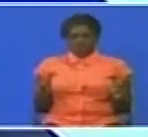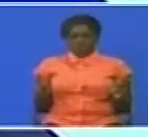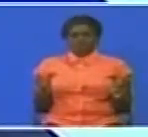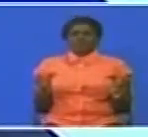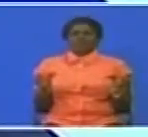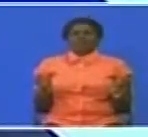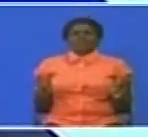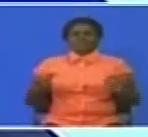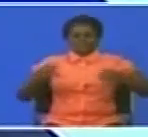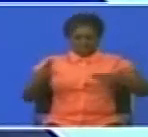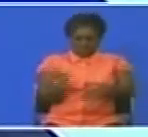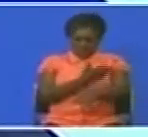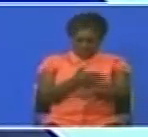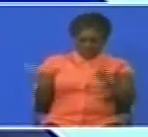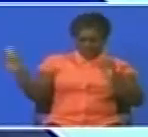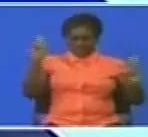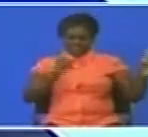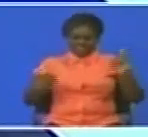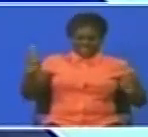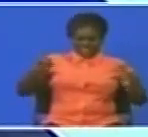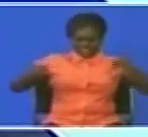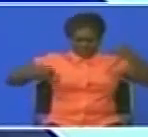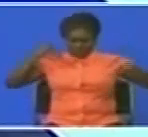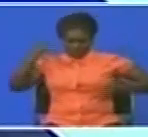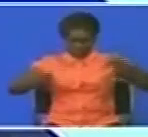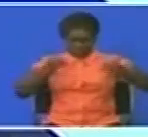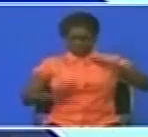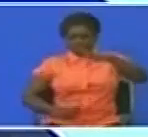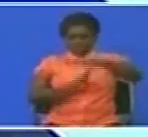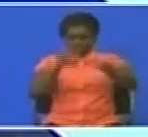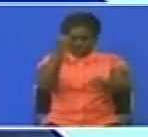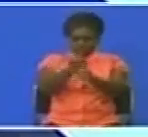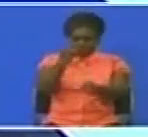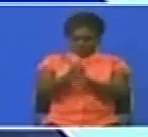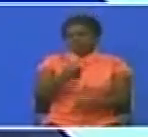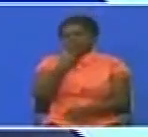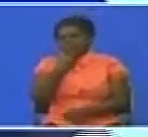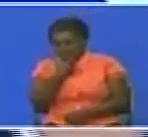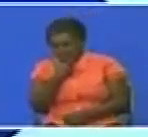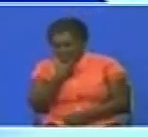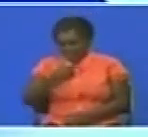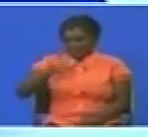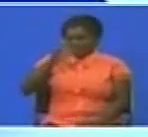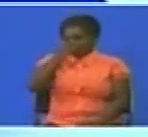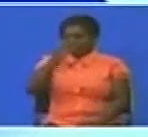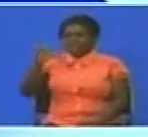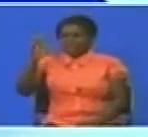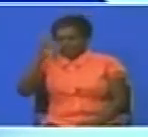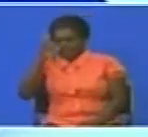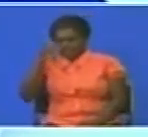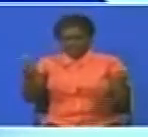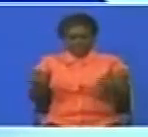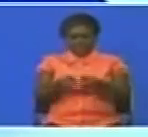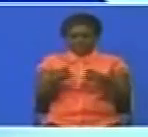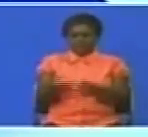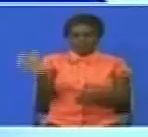song and dance and jubilation for top KCSE performers in the in Nyanza region. Now, in the county of Nyeri, it was a return to